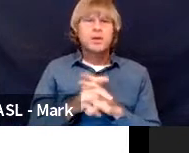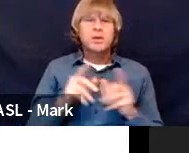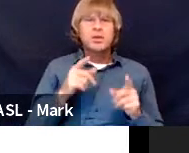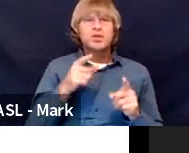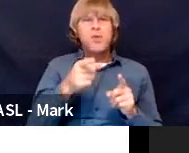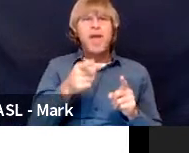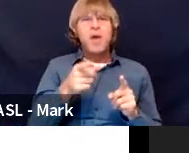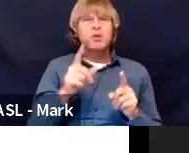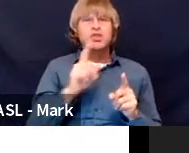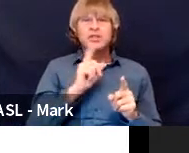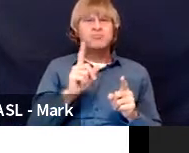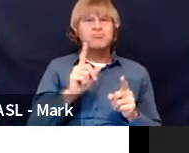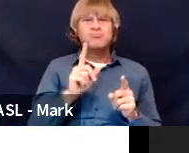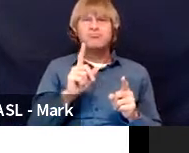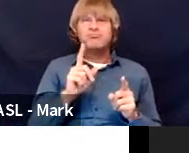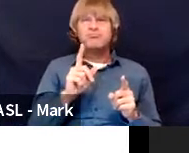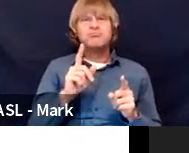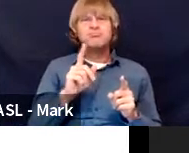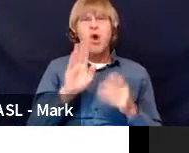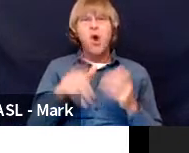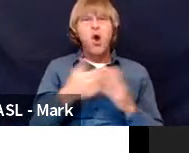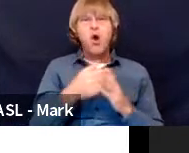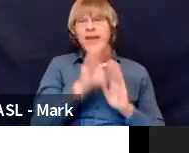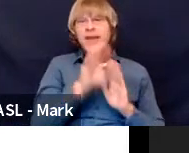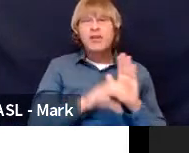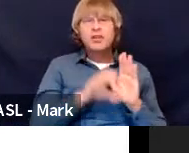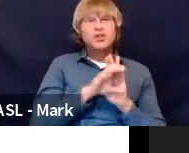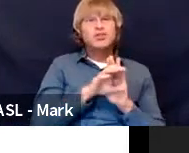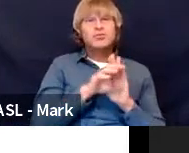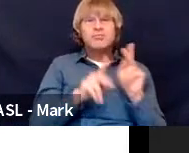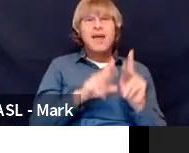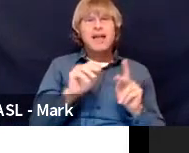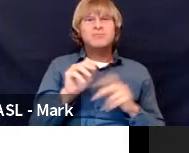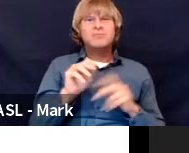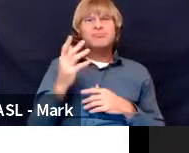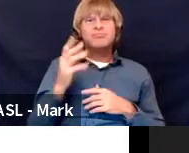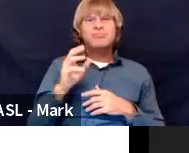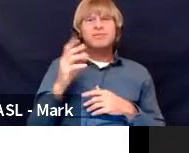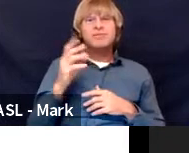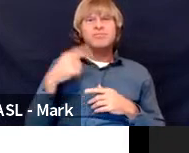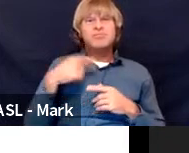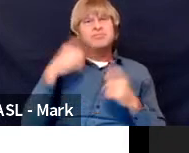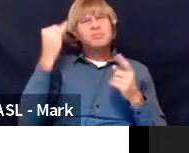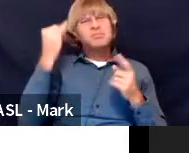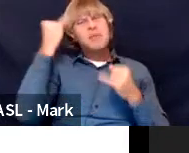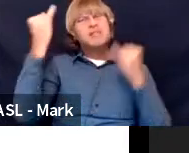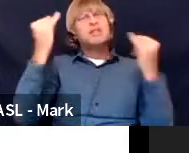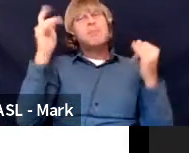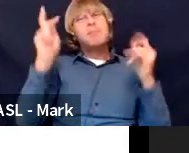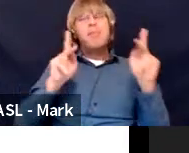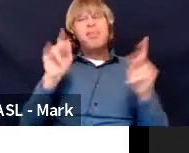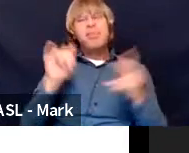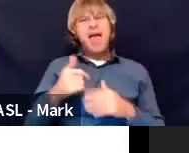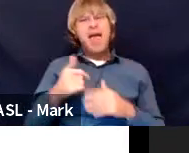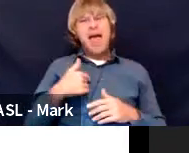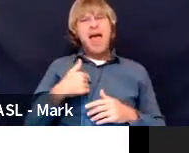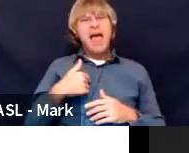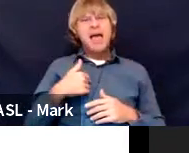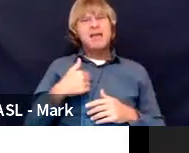They were just all characters and super imagined people that I would